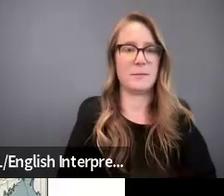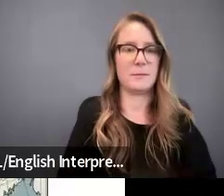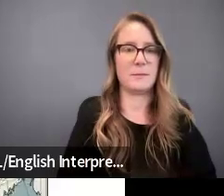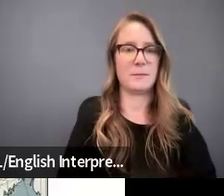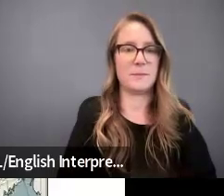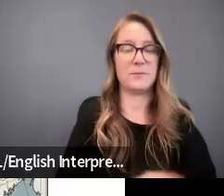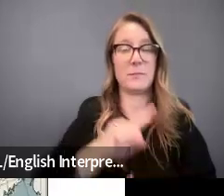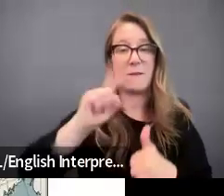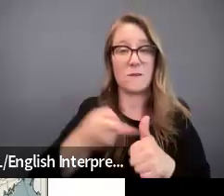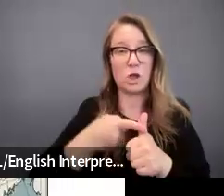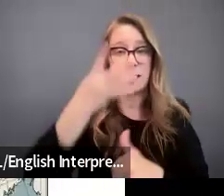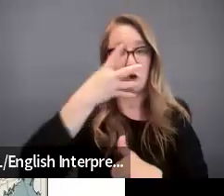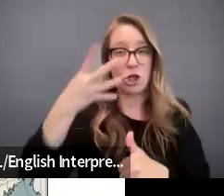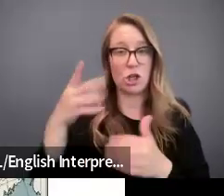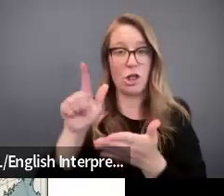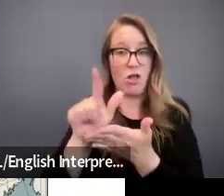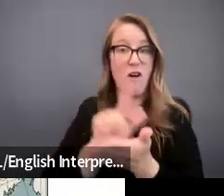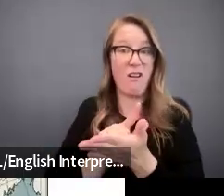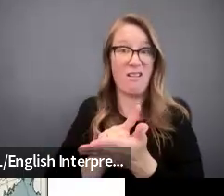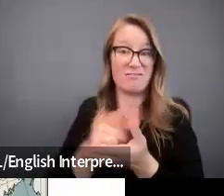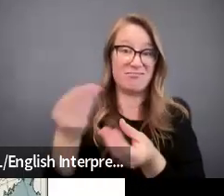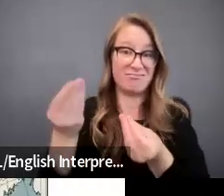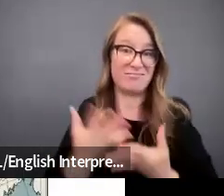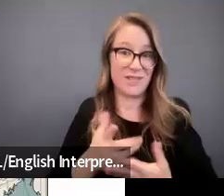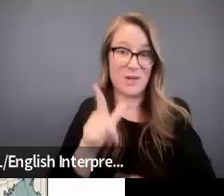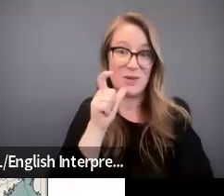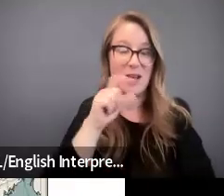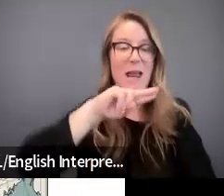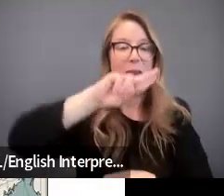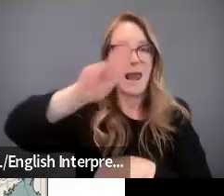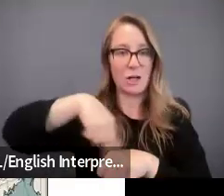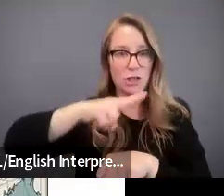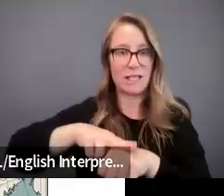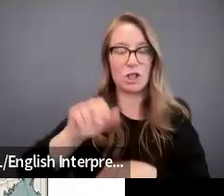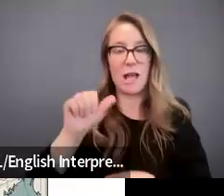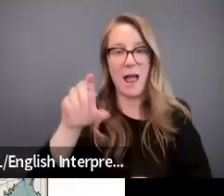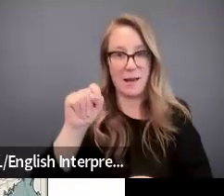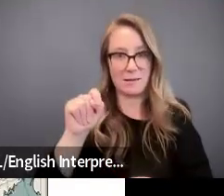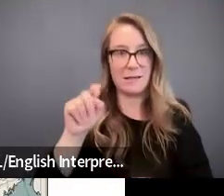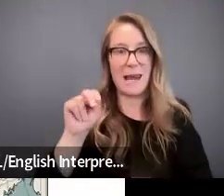The very first immigration law tells us. It is the Naturalization Act